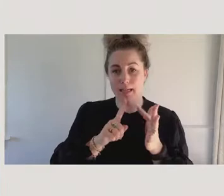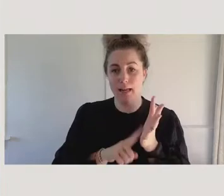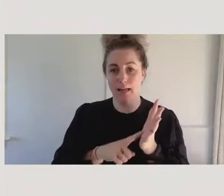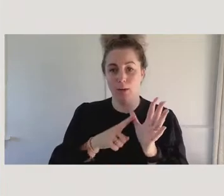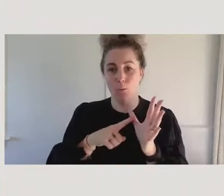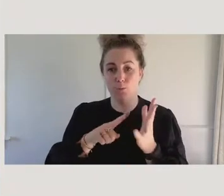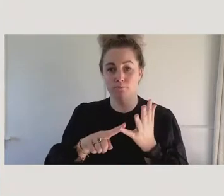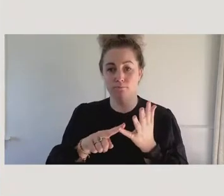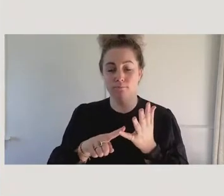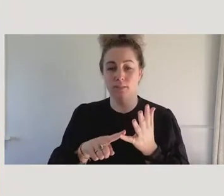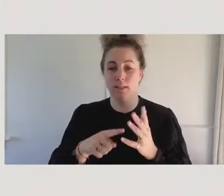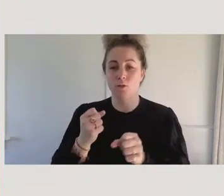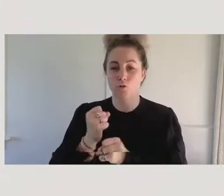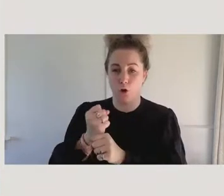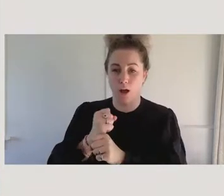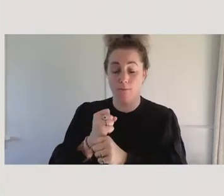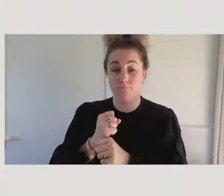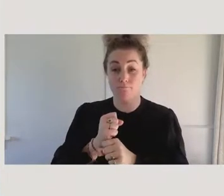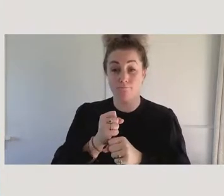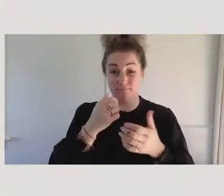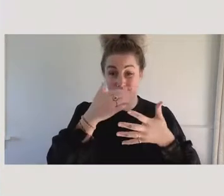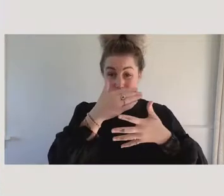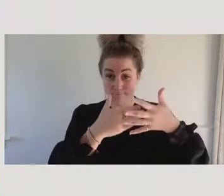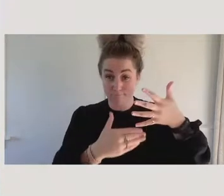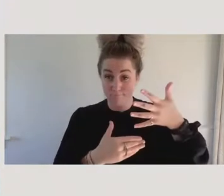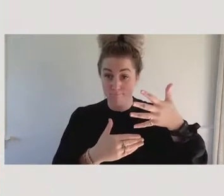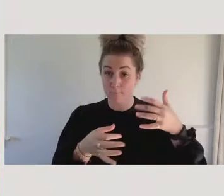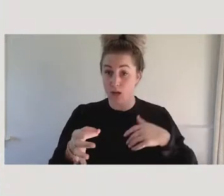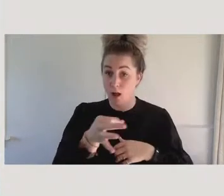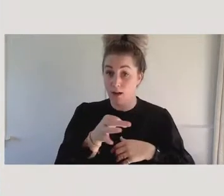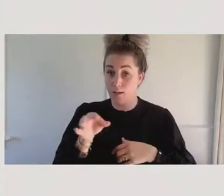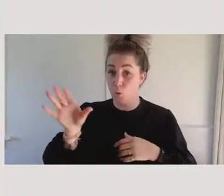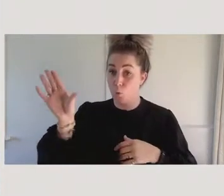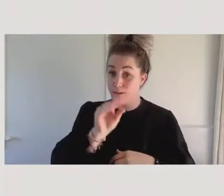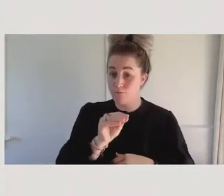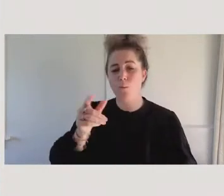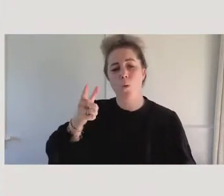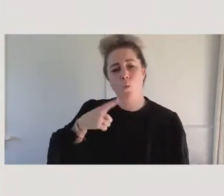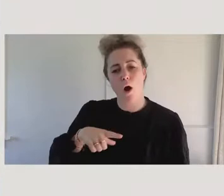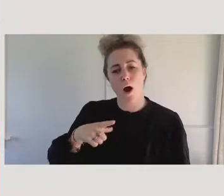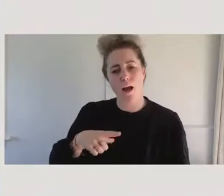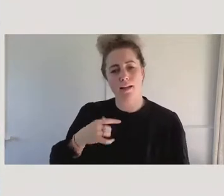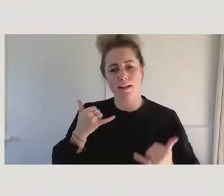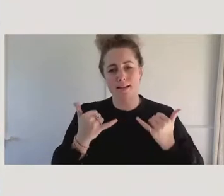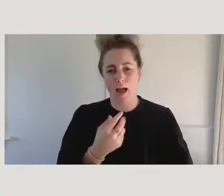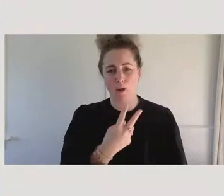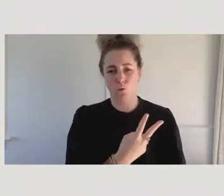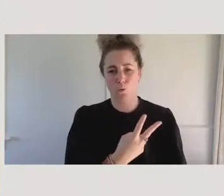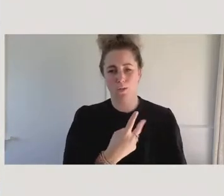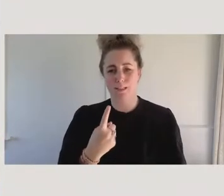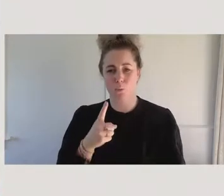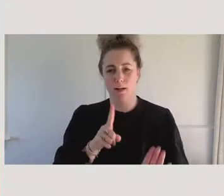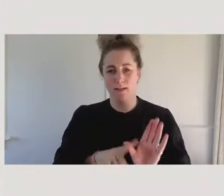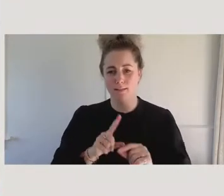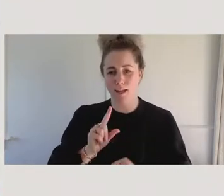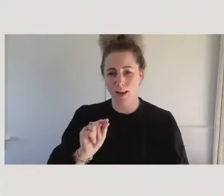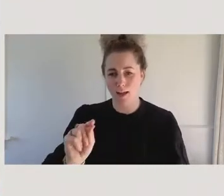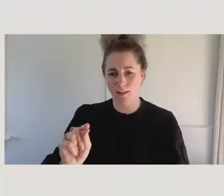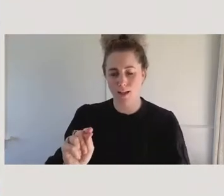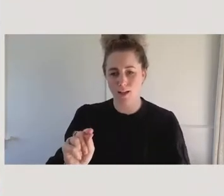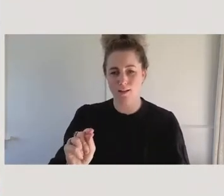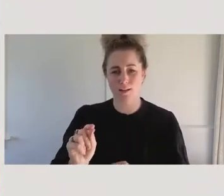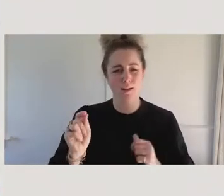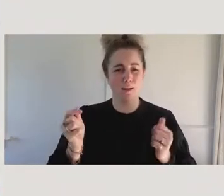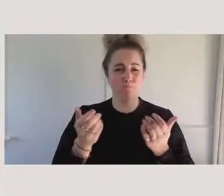I list those island nations that we came from because now 21 years later there is a much